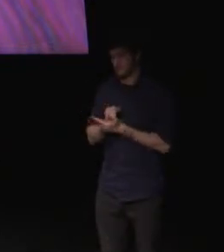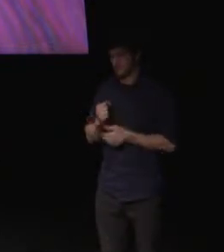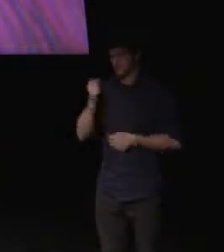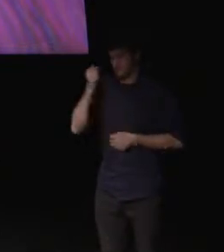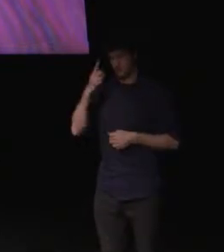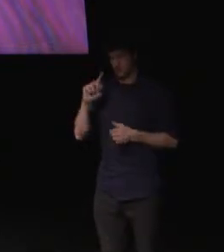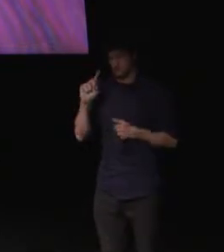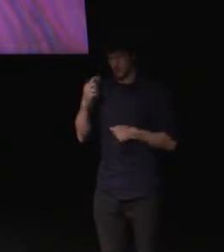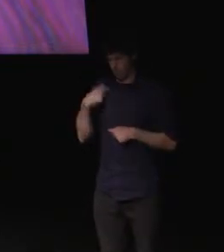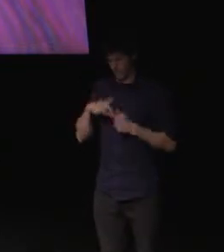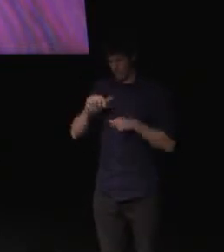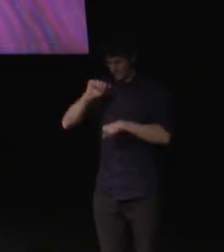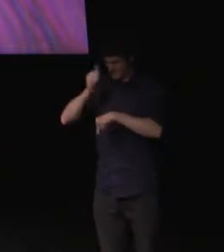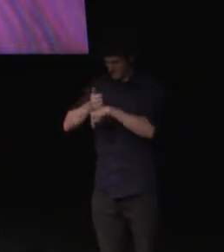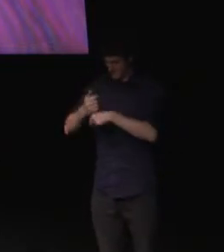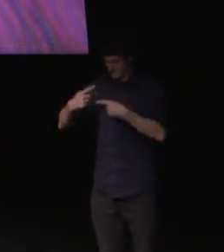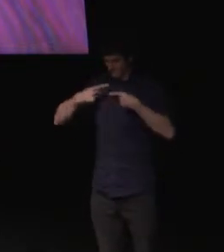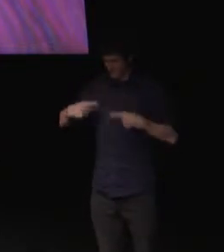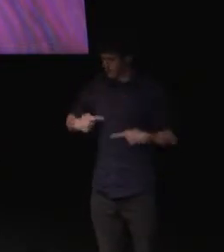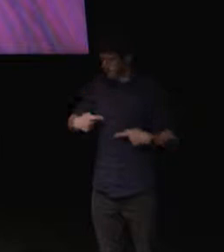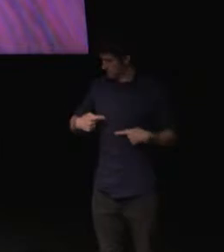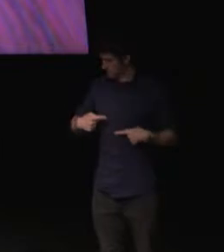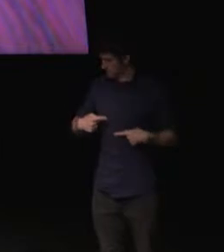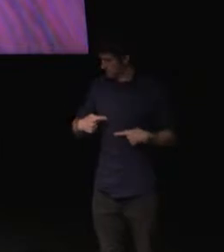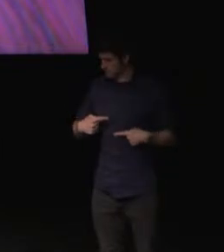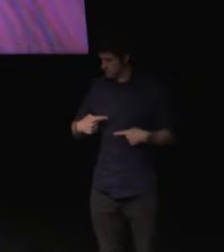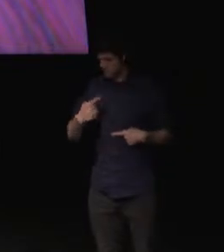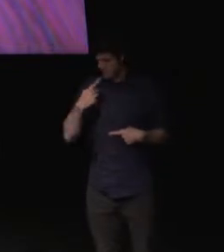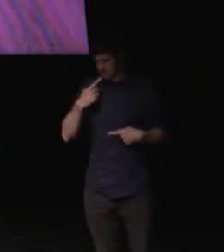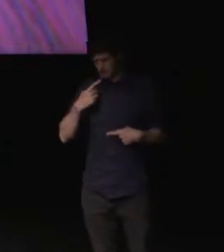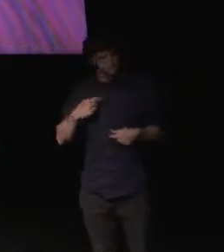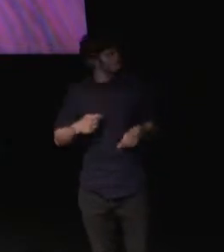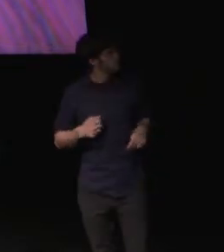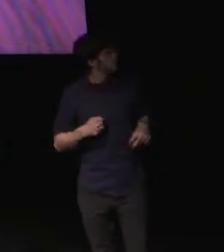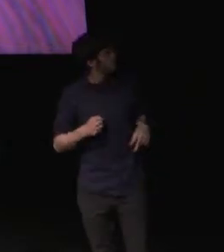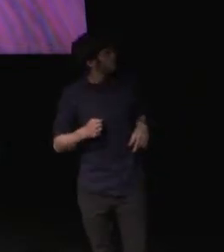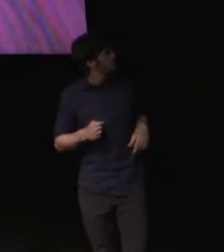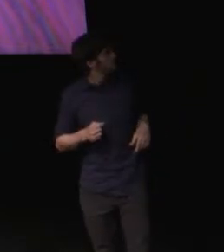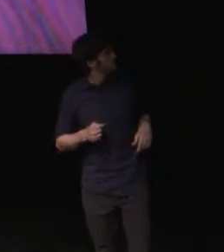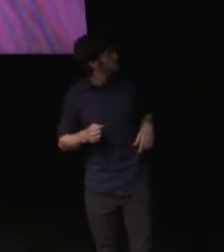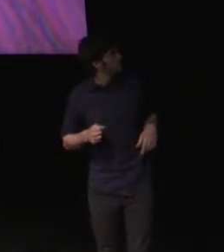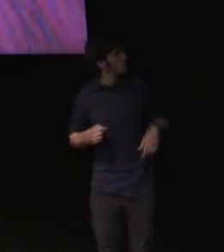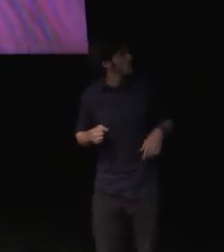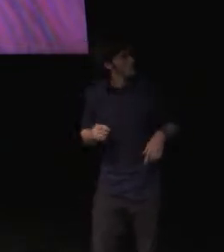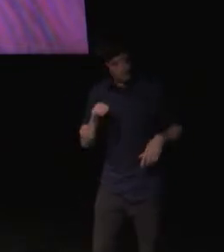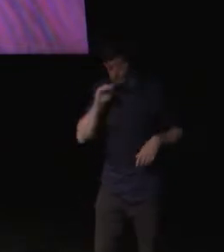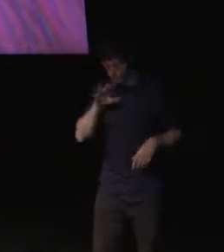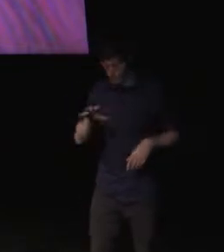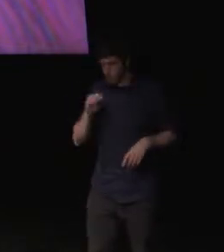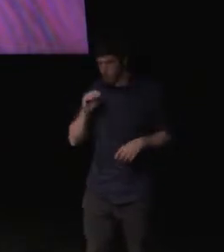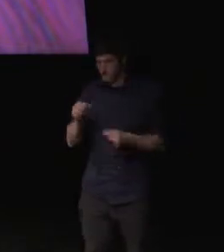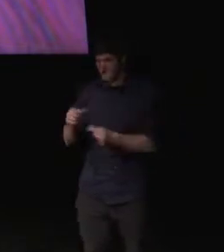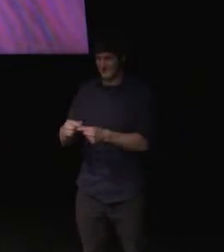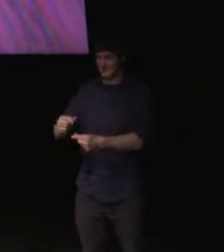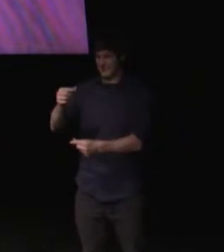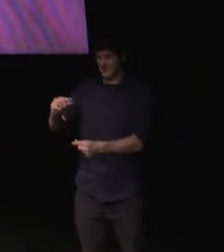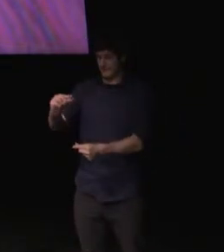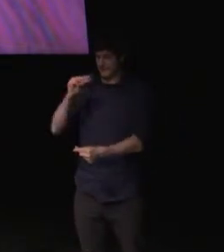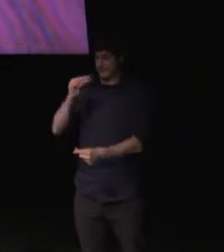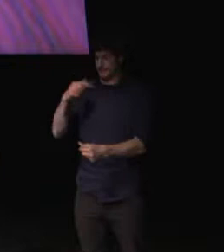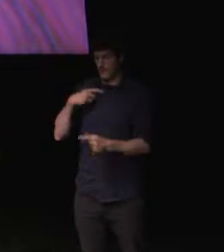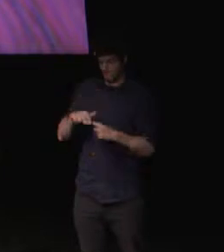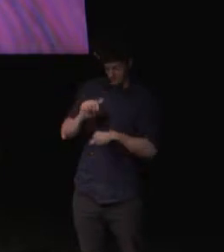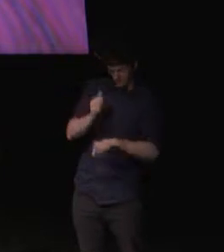physical setup, so mounting the quad stick, setting it up to the adaptive controller. But then what it looked like was first we put him in training